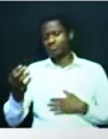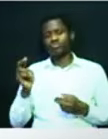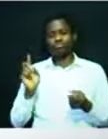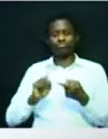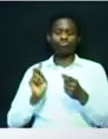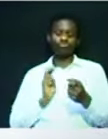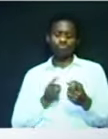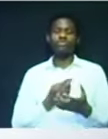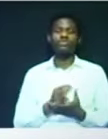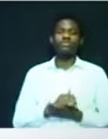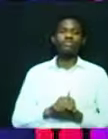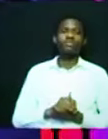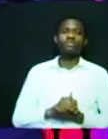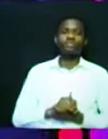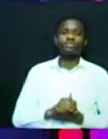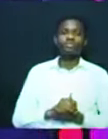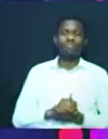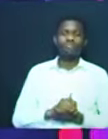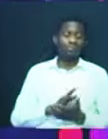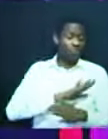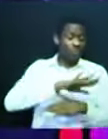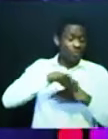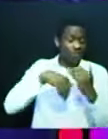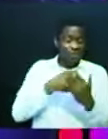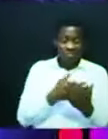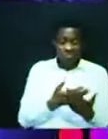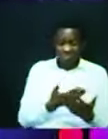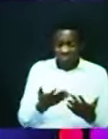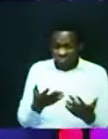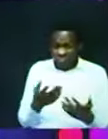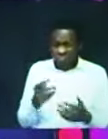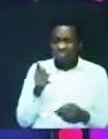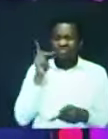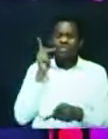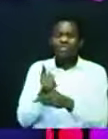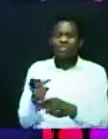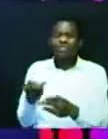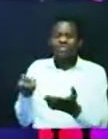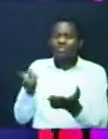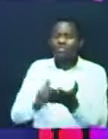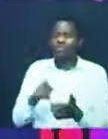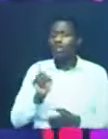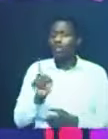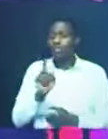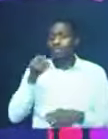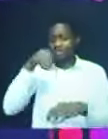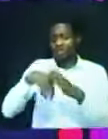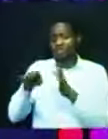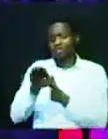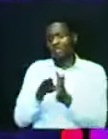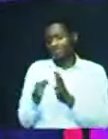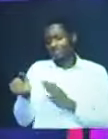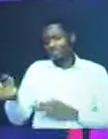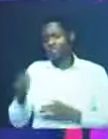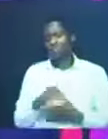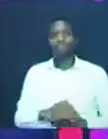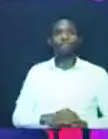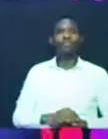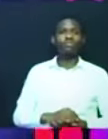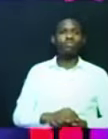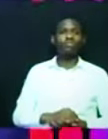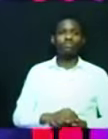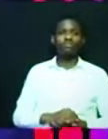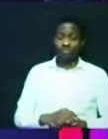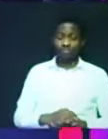ours. And all these are written in the scriptures. Now listen to